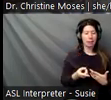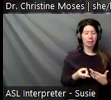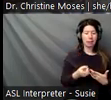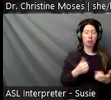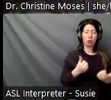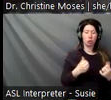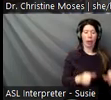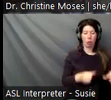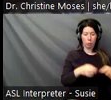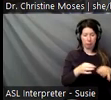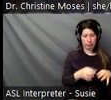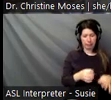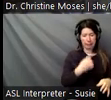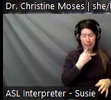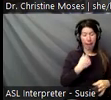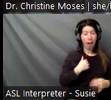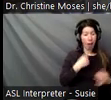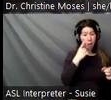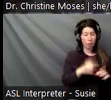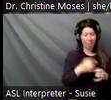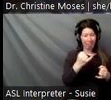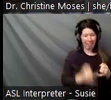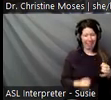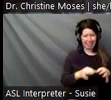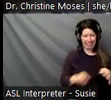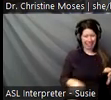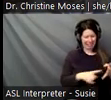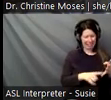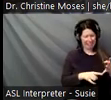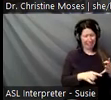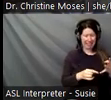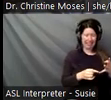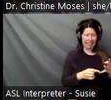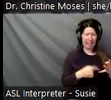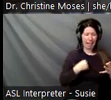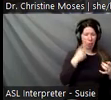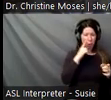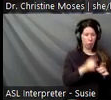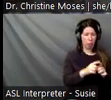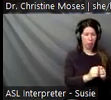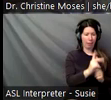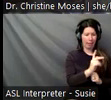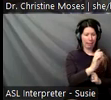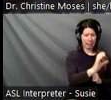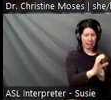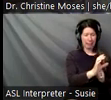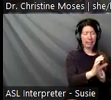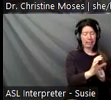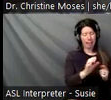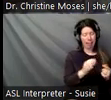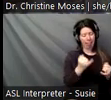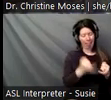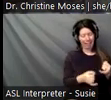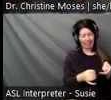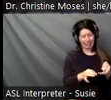trying to say. I do agree that last sentence, I do agree with Commissioner Casey, that last sentence,